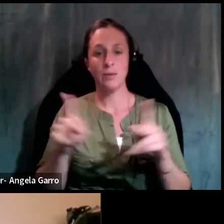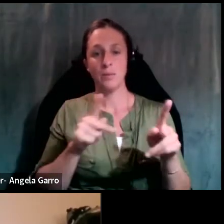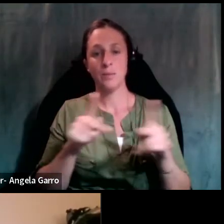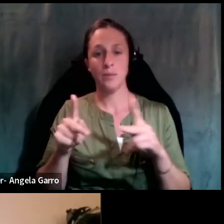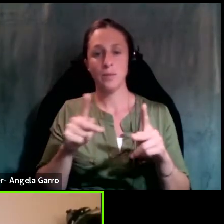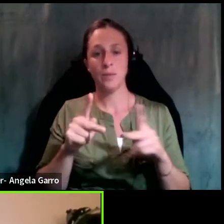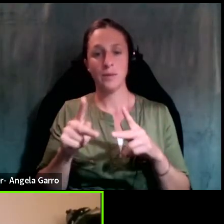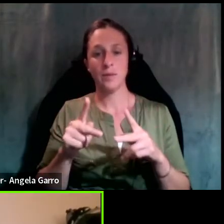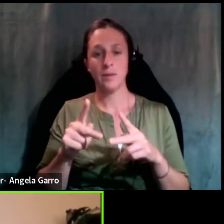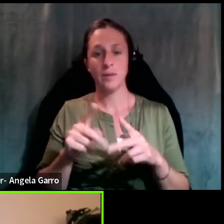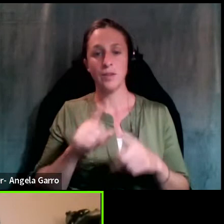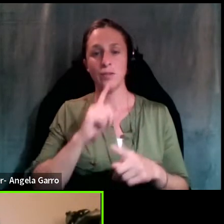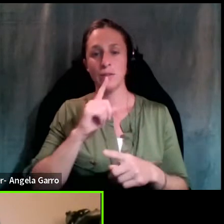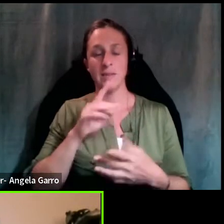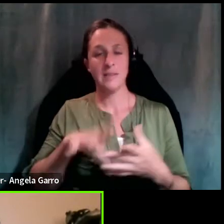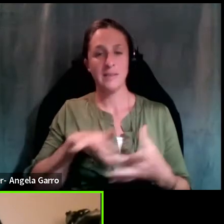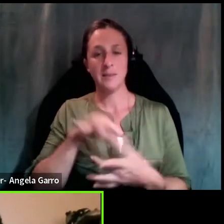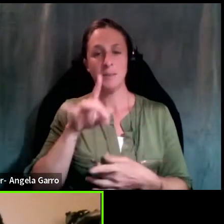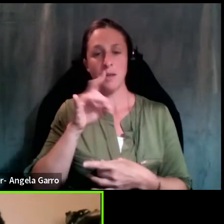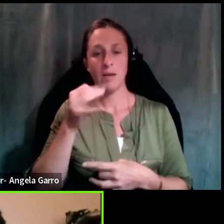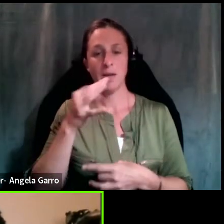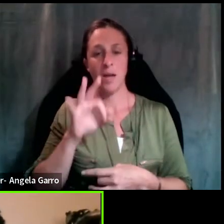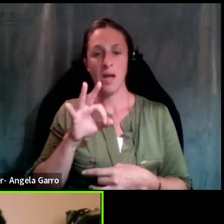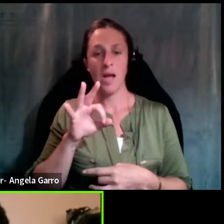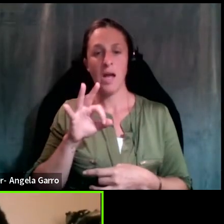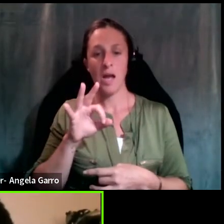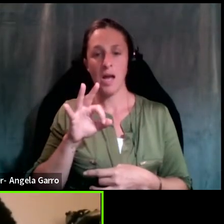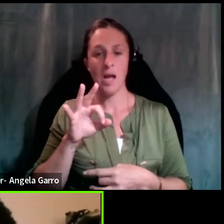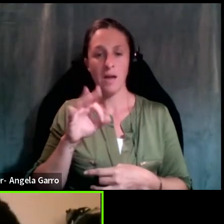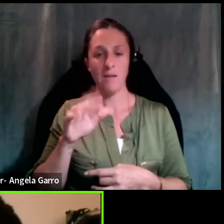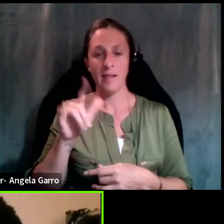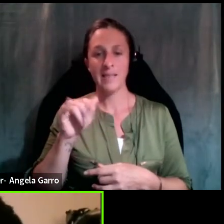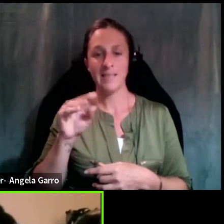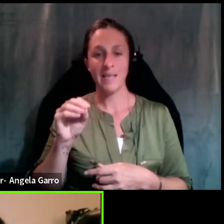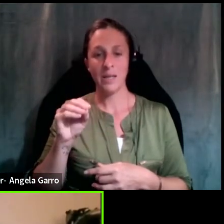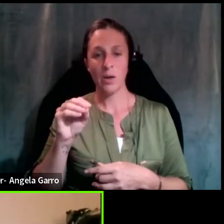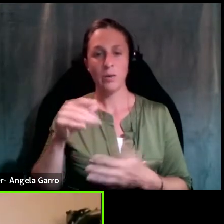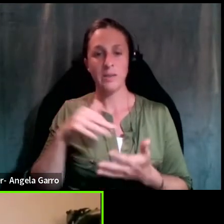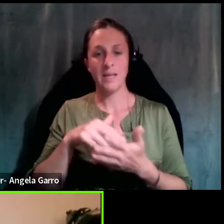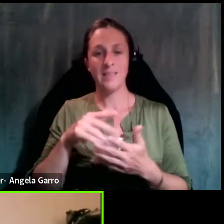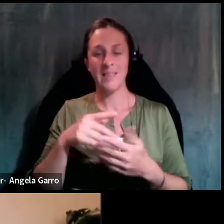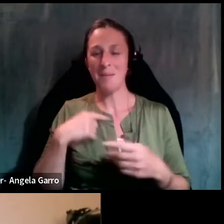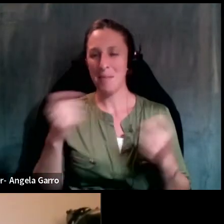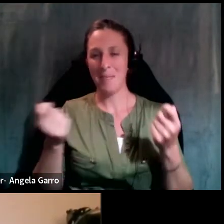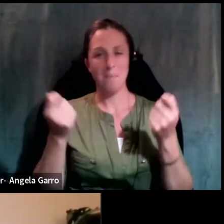True to the spirit of Latino studies, I'm in a collective manifestation of joy.